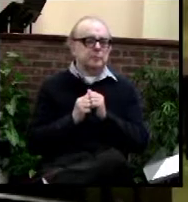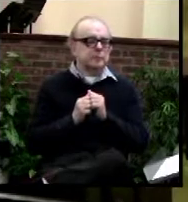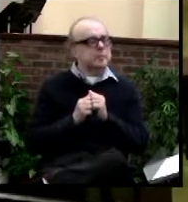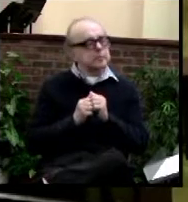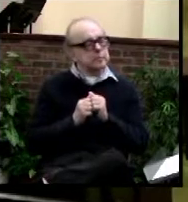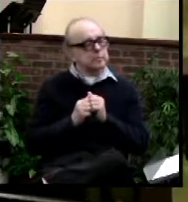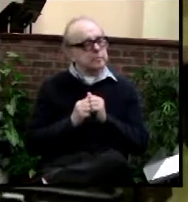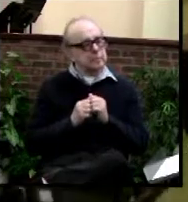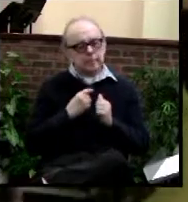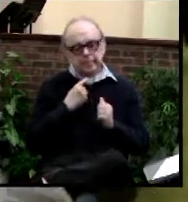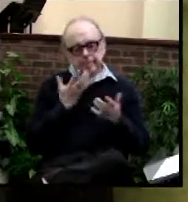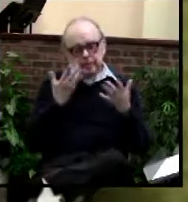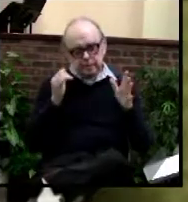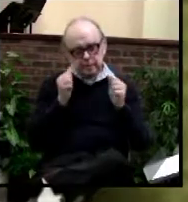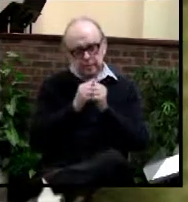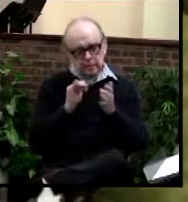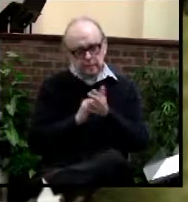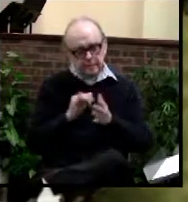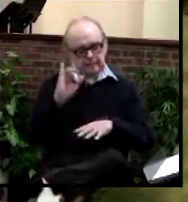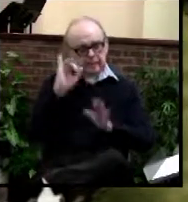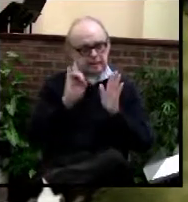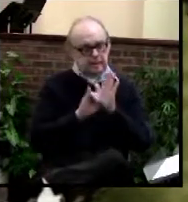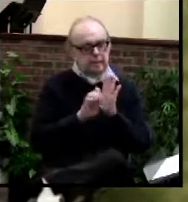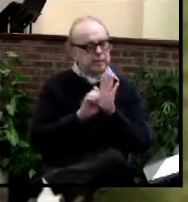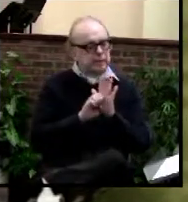And let me finish with this illustration.